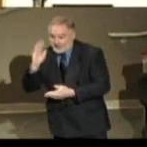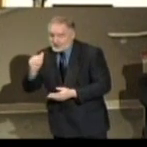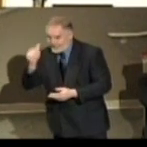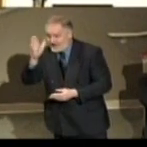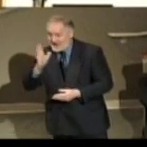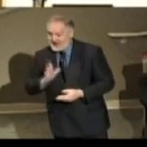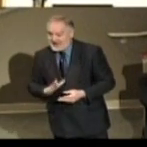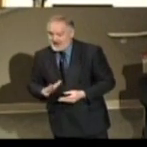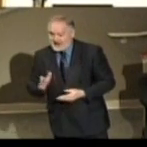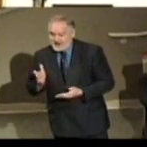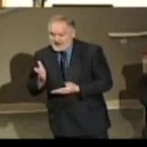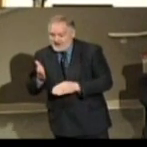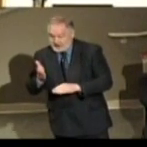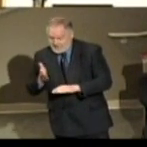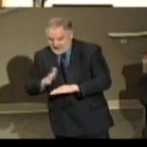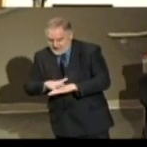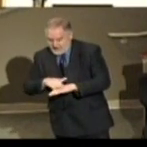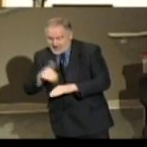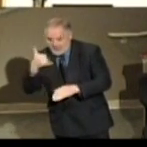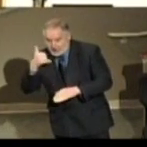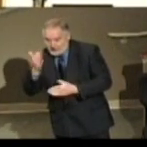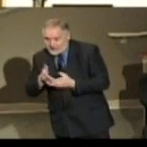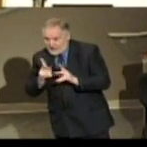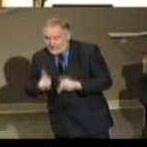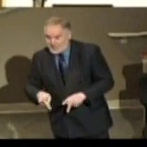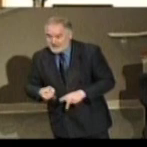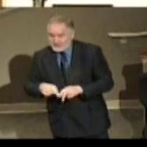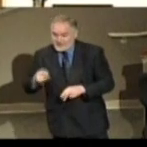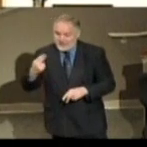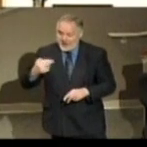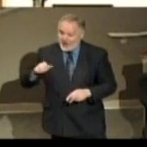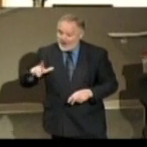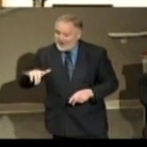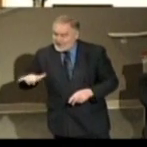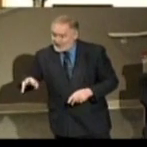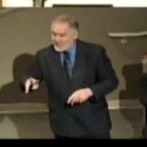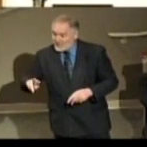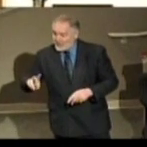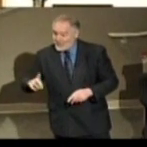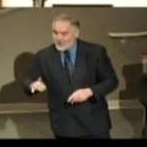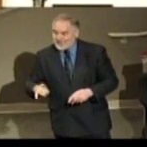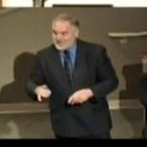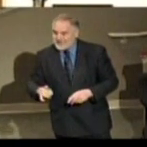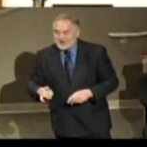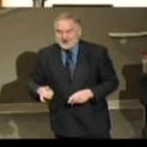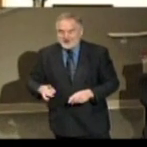somebody from Nashville and from Hollywood, and they came to hear this young man sing at church.